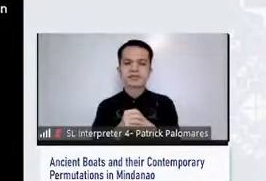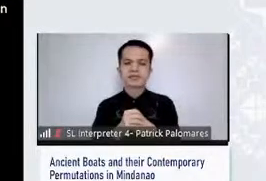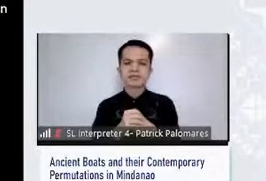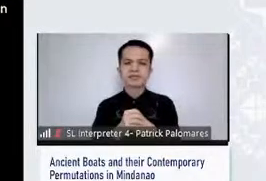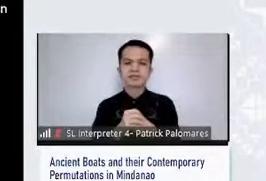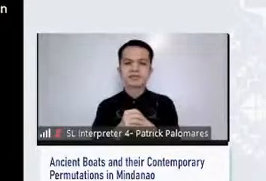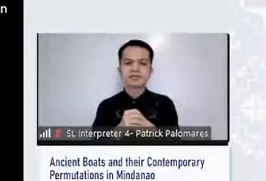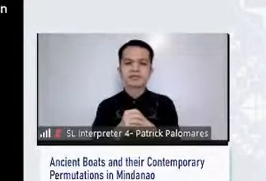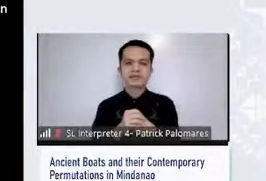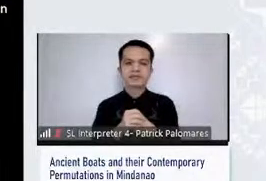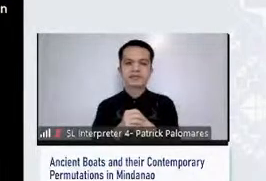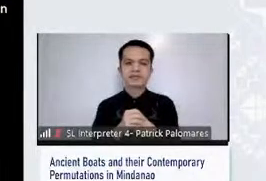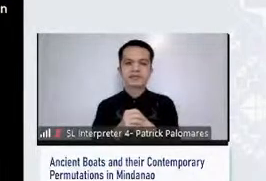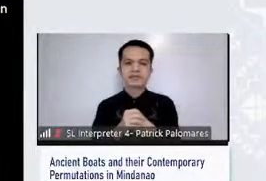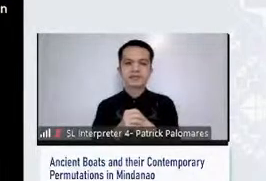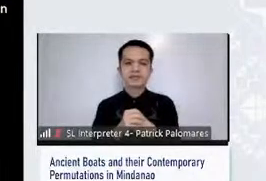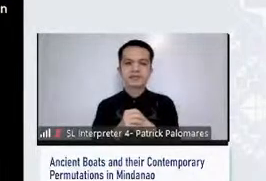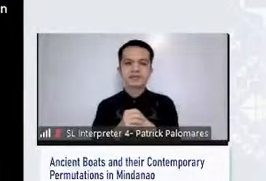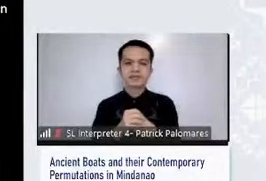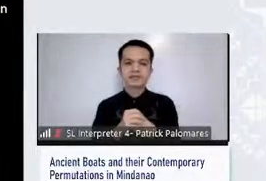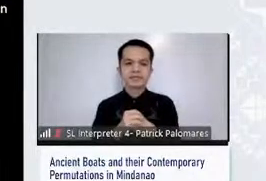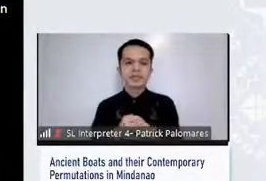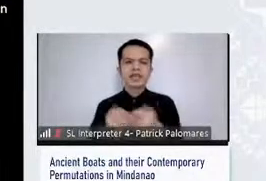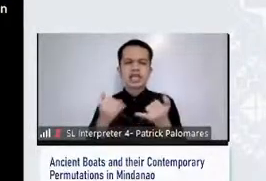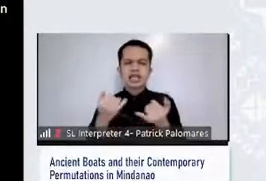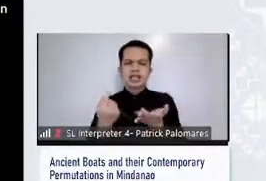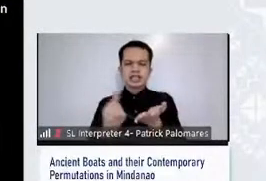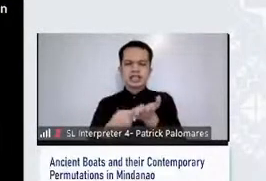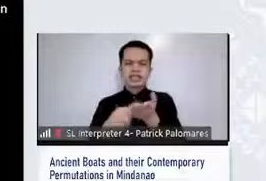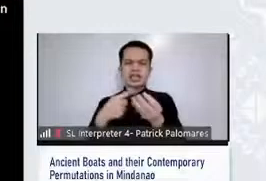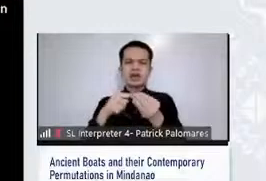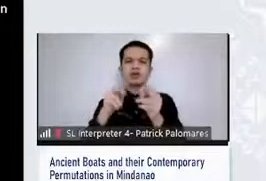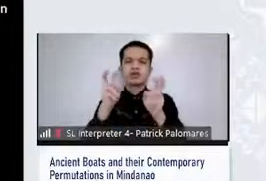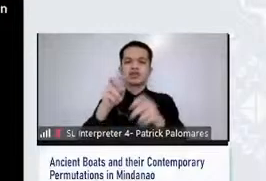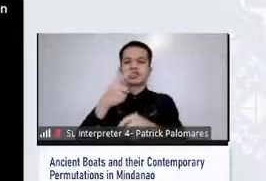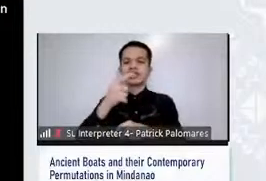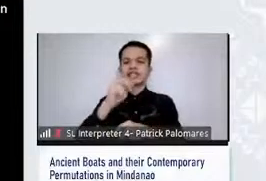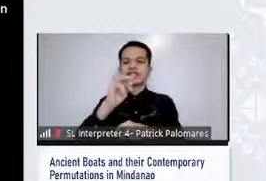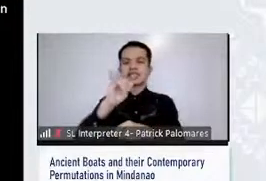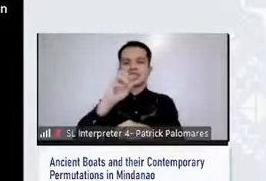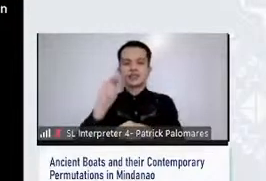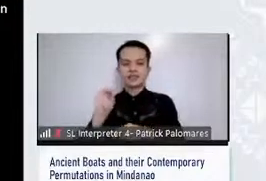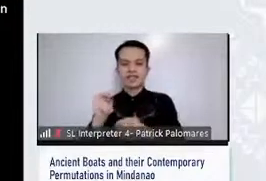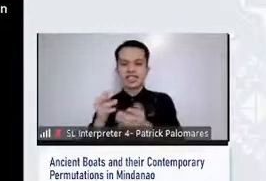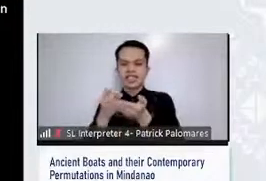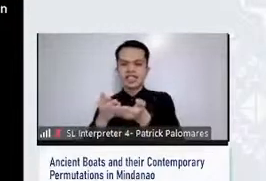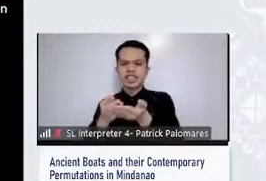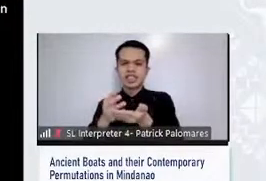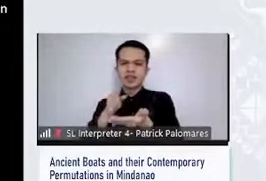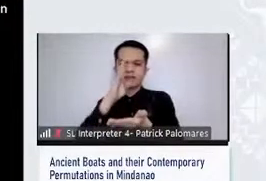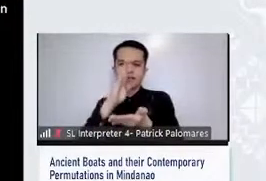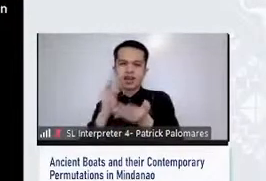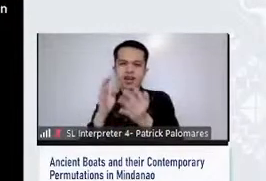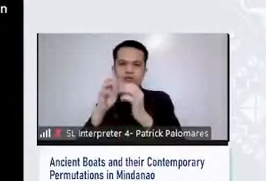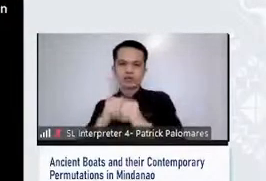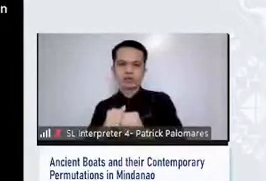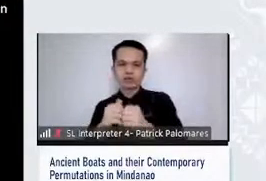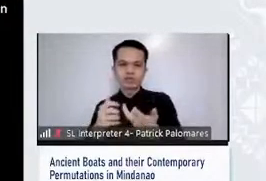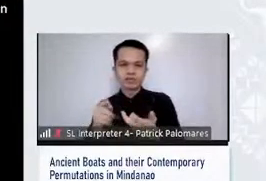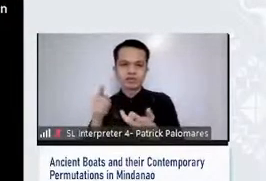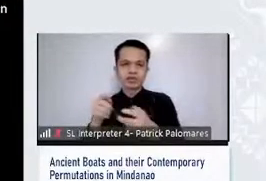Now I will discuss on the Griffin shipwreck. Griffin is an English East India Company ship which sank in the Sulu Sea in